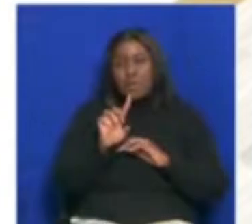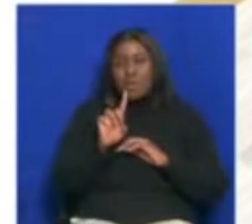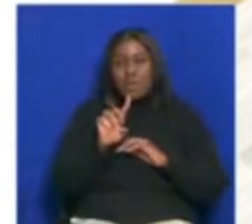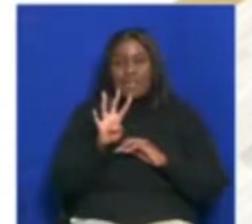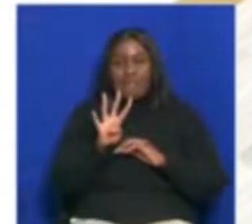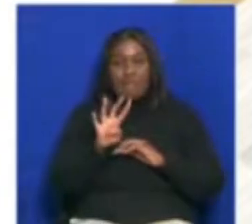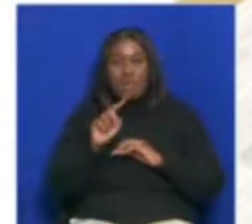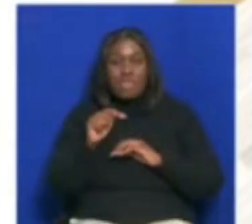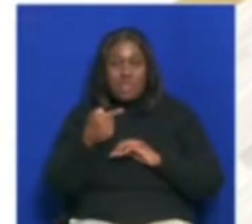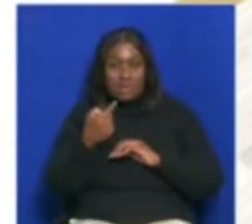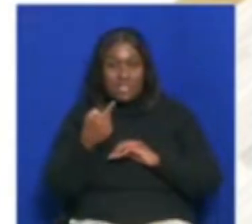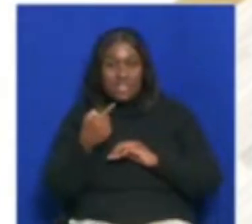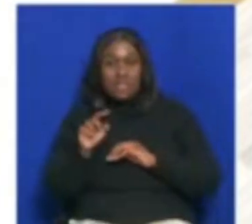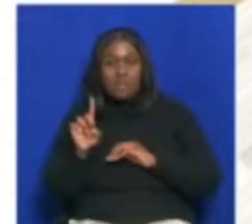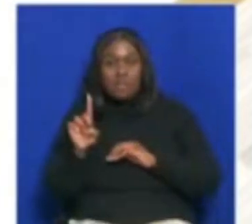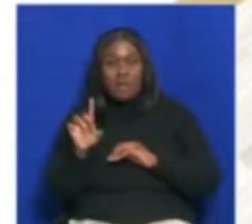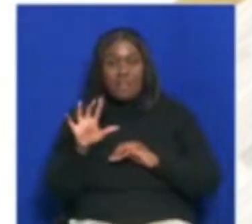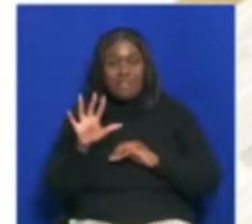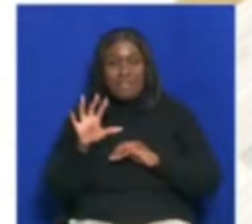2,414,150 rand.